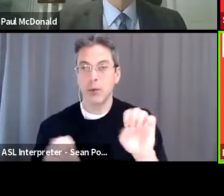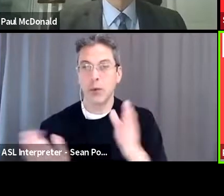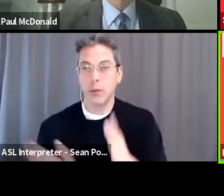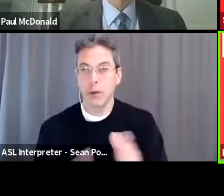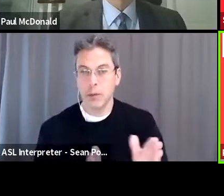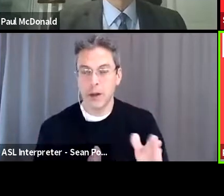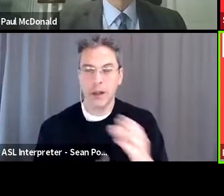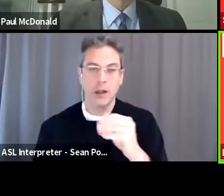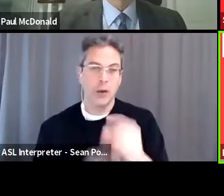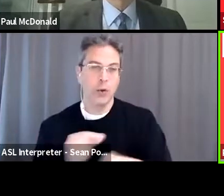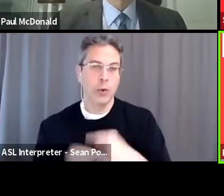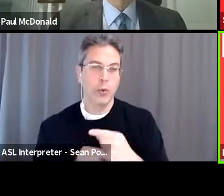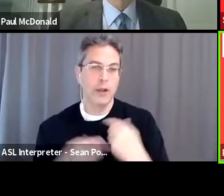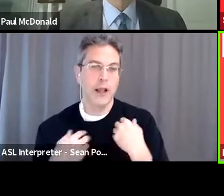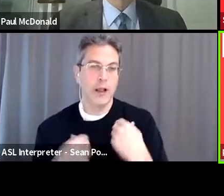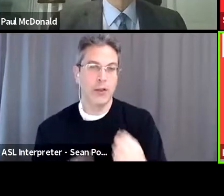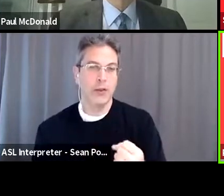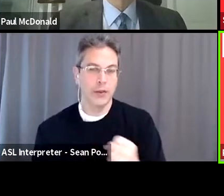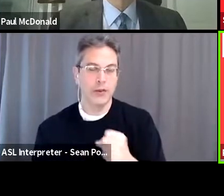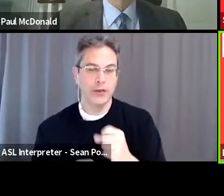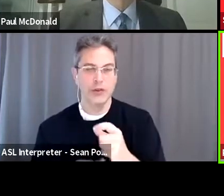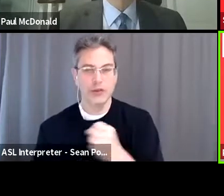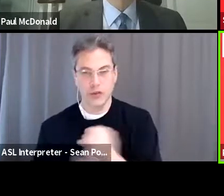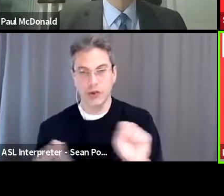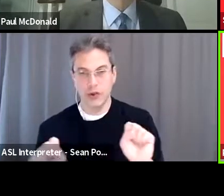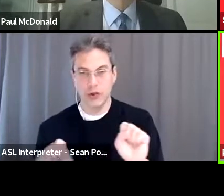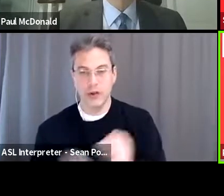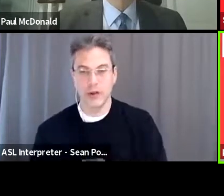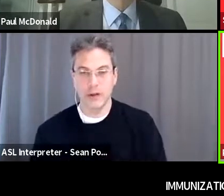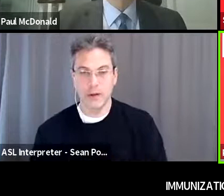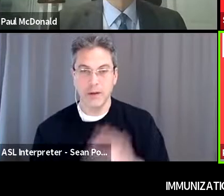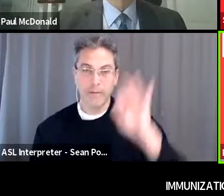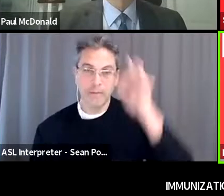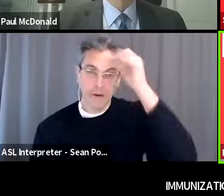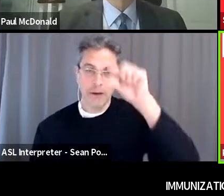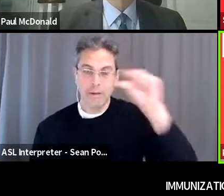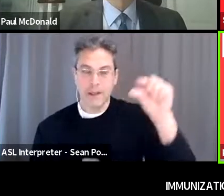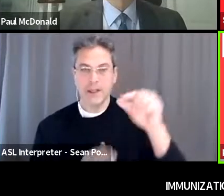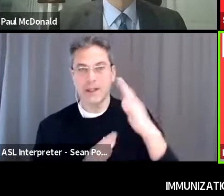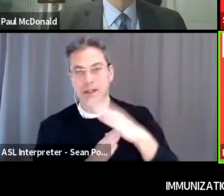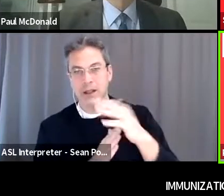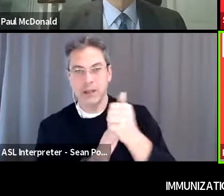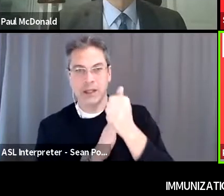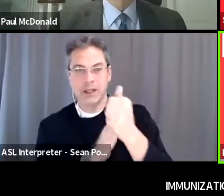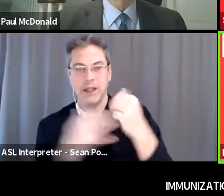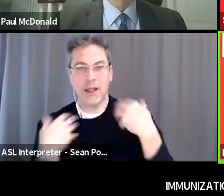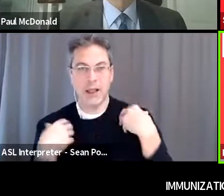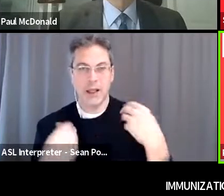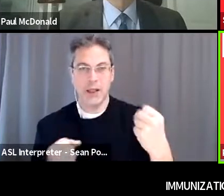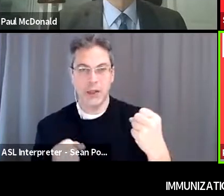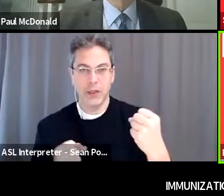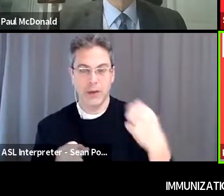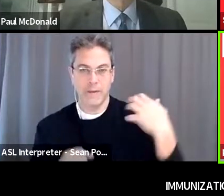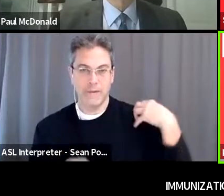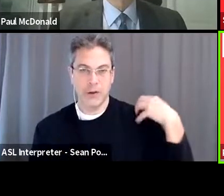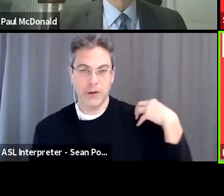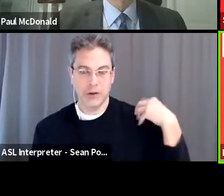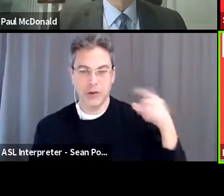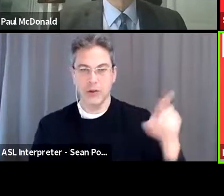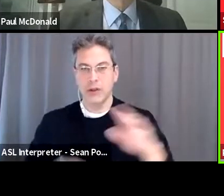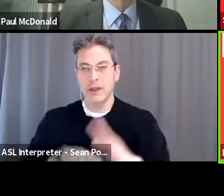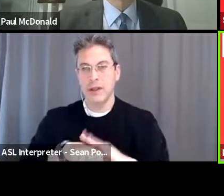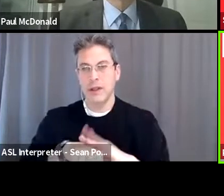global health security. As the federal government's lead health professional, Dr. Tam provides advice to the Minister of